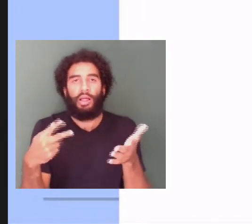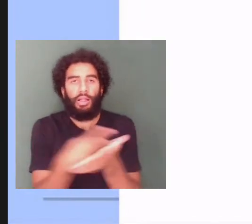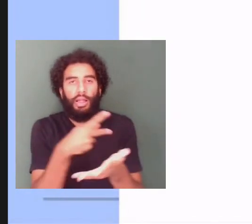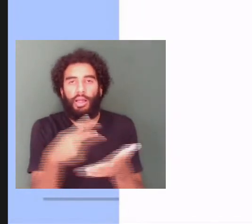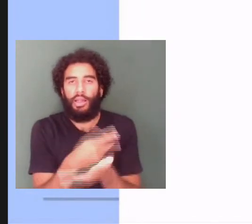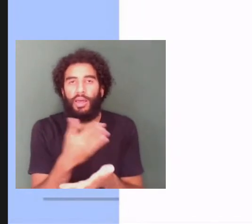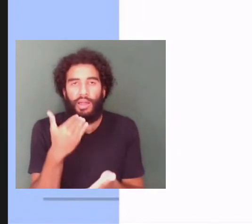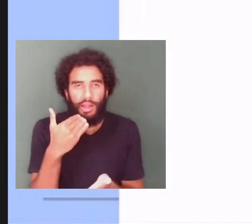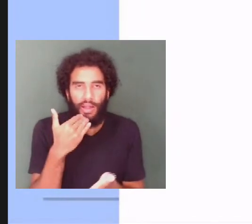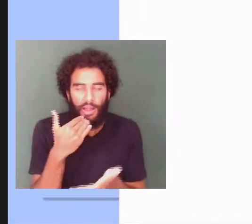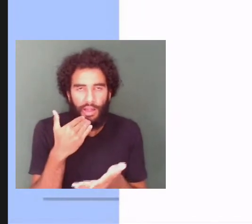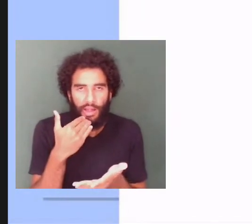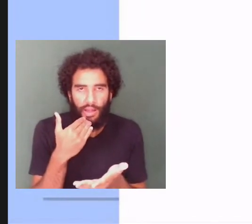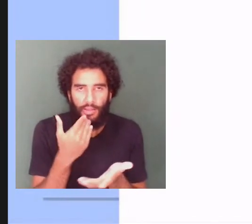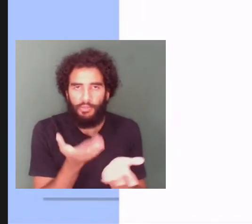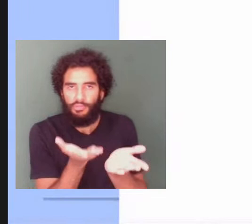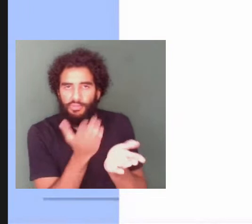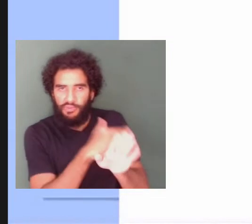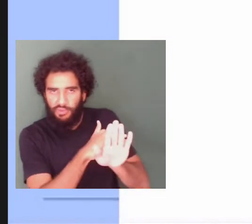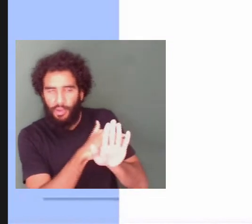many violations.